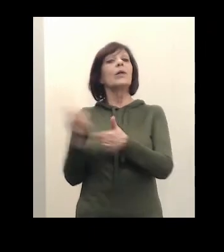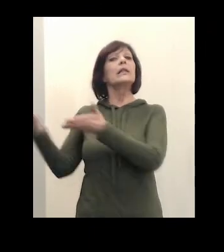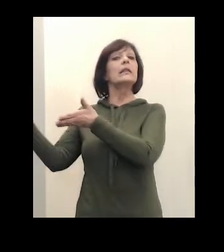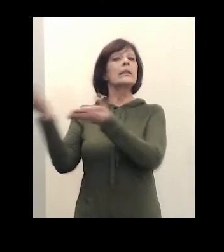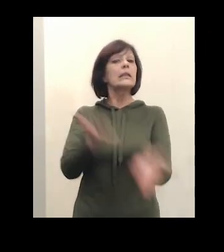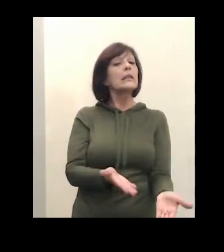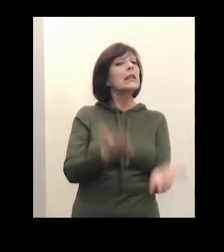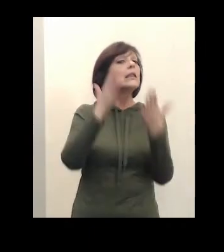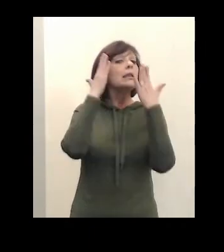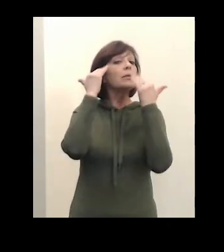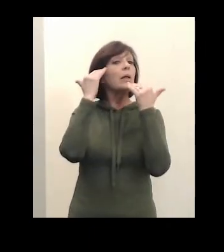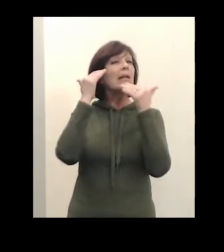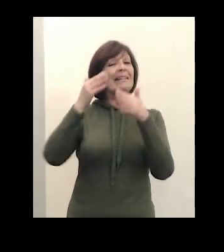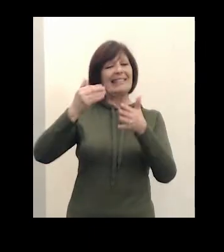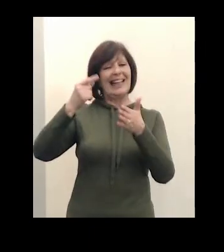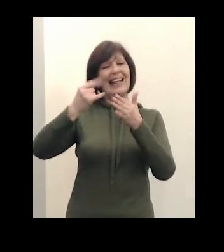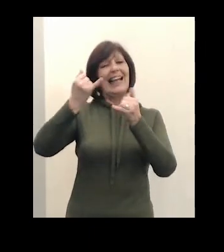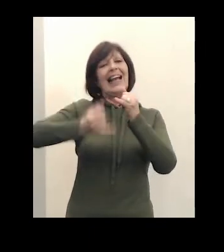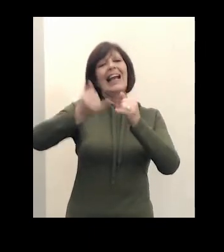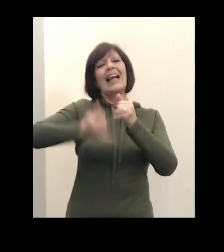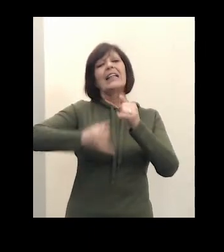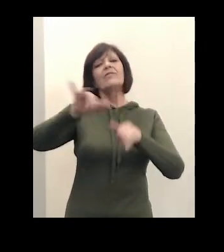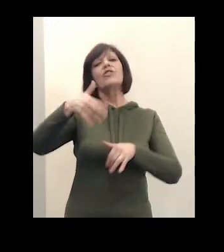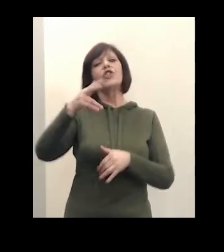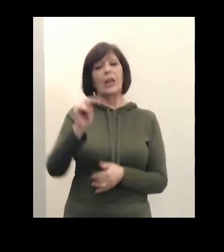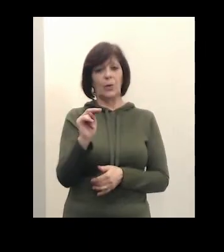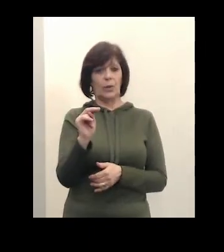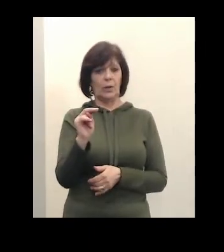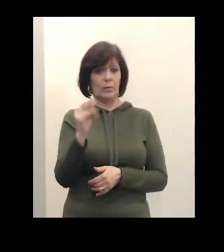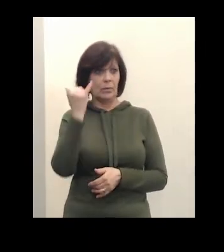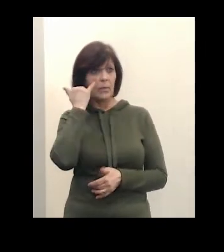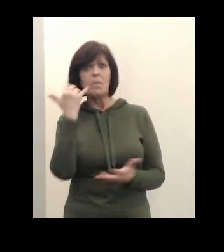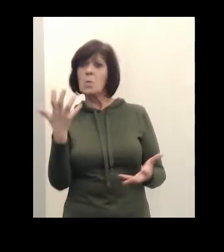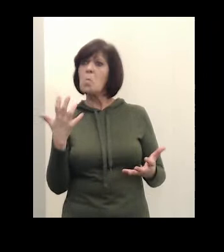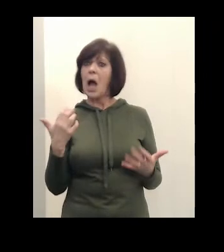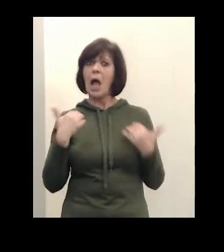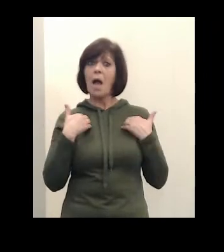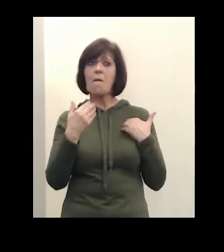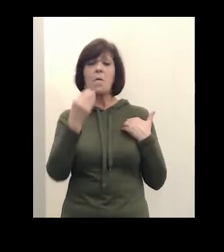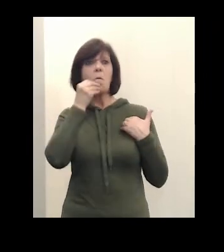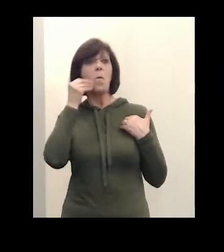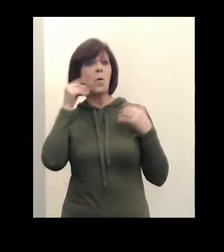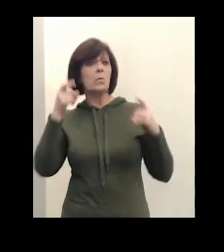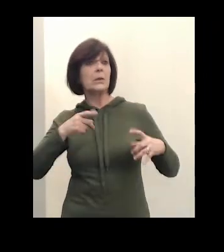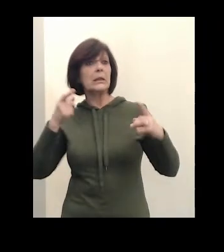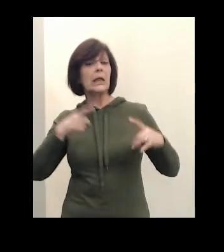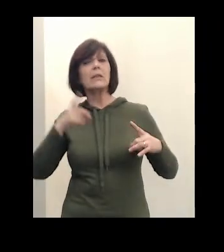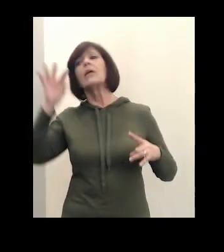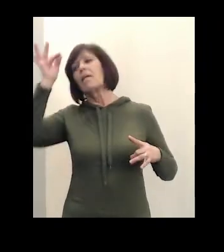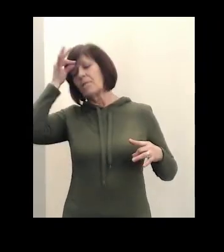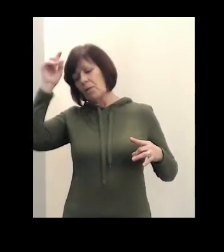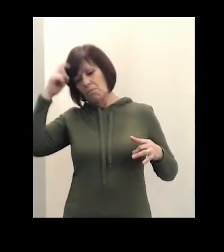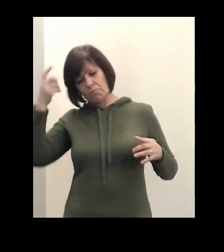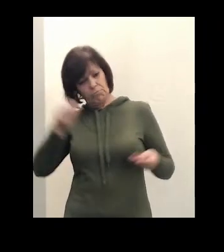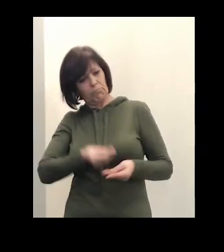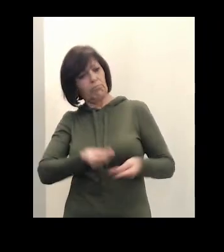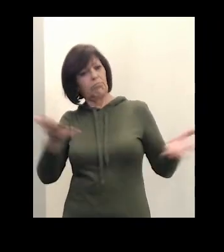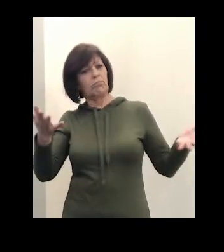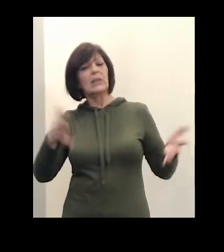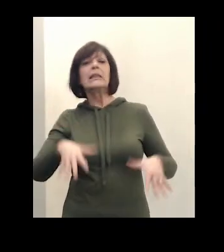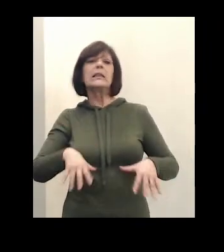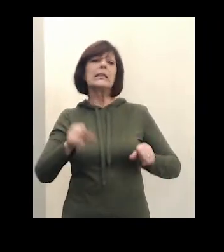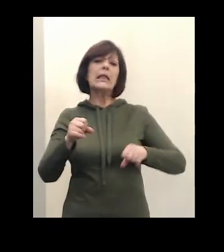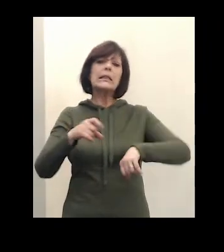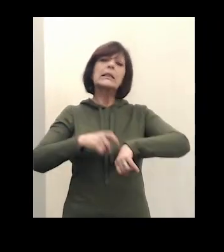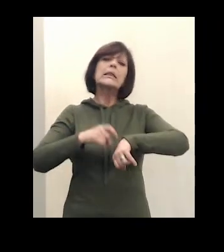come in late January. So if you're looking for an at-home test, you haven't been able to get them, the federal government is now offering them. It will take a little bit of time, a